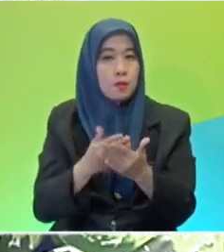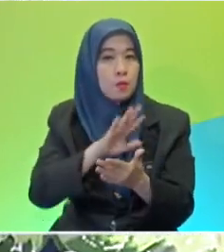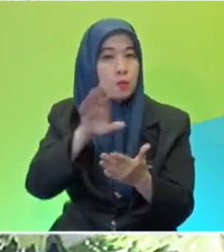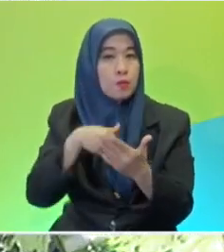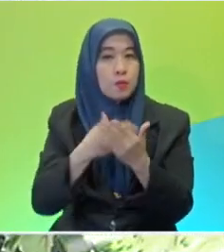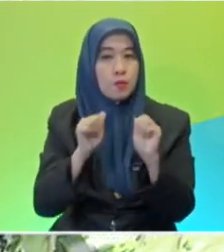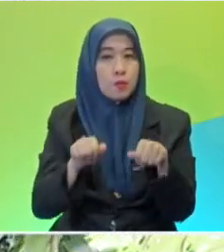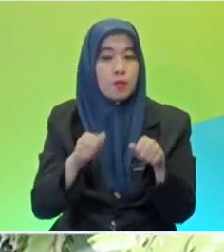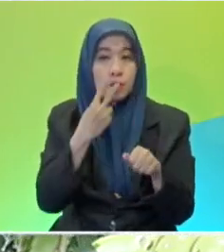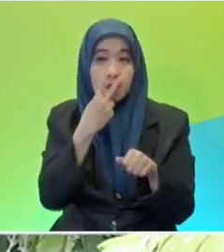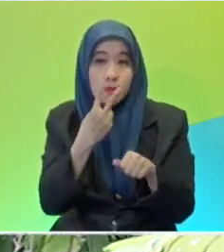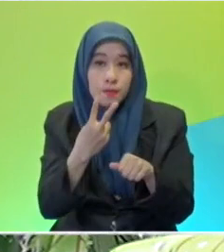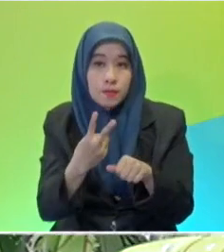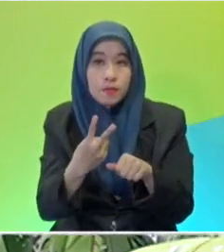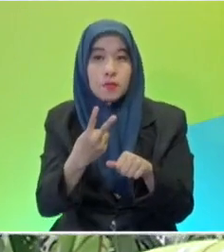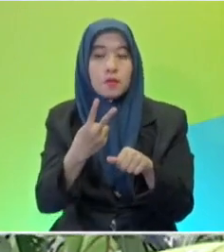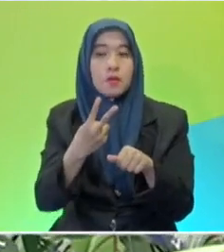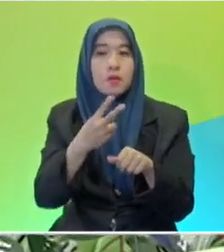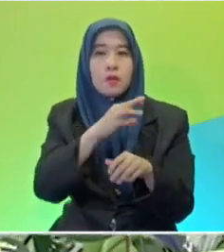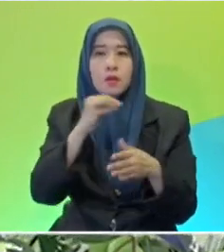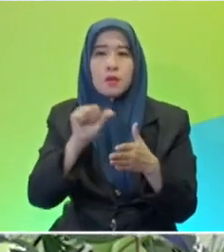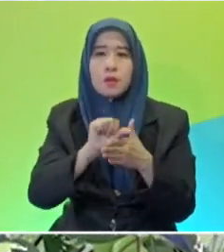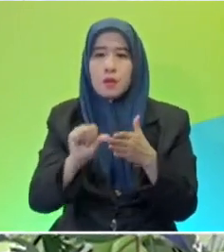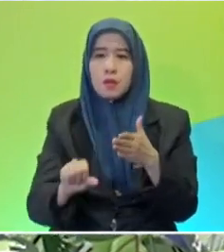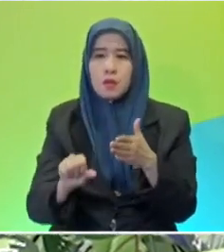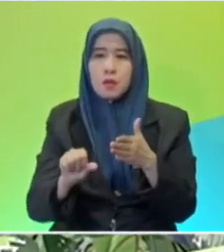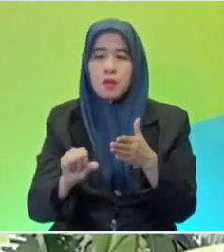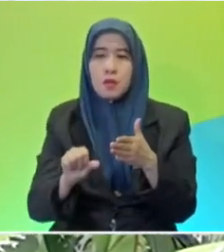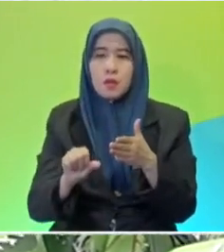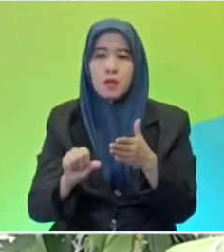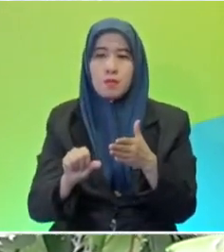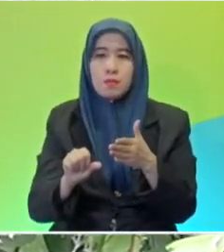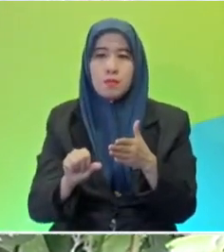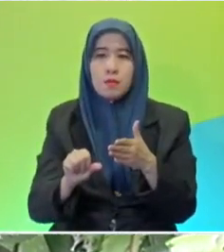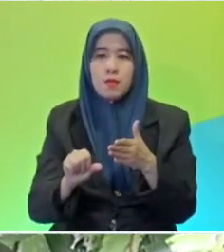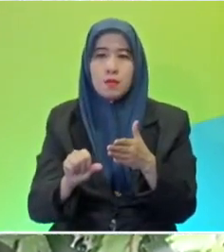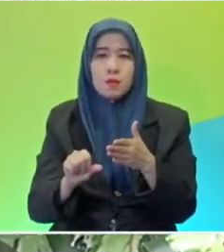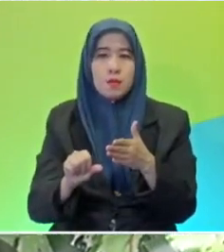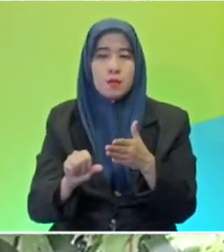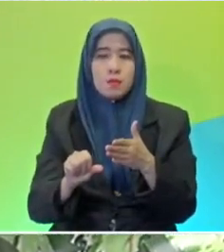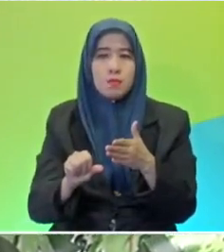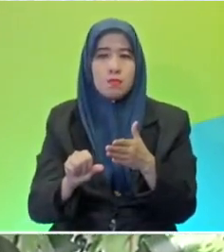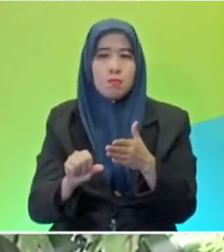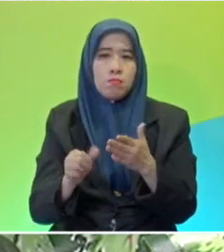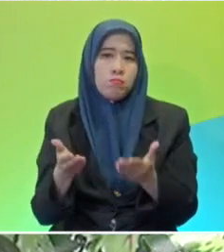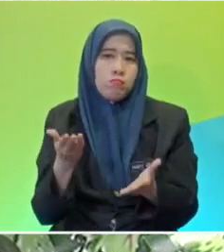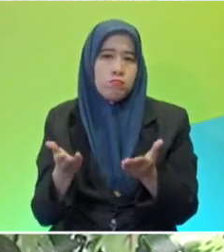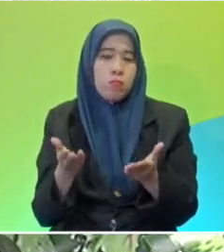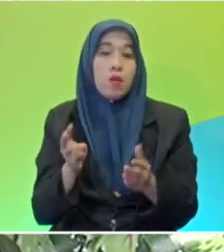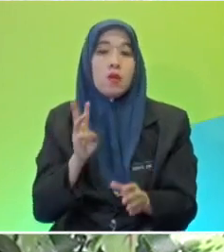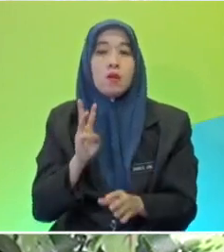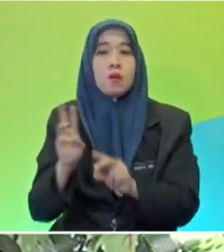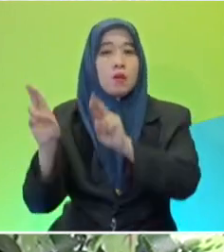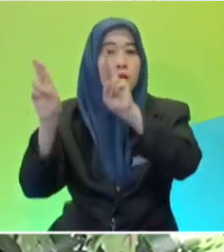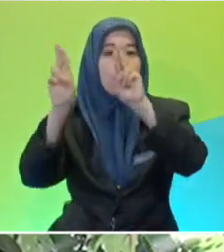see. Okay. And last but not least, what is that? Is it nutrition? It should be